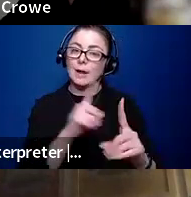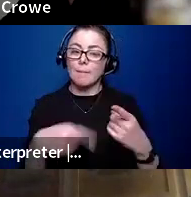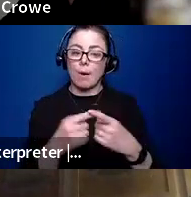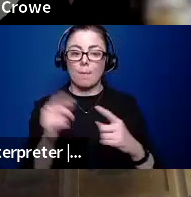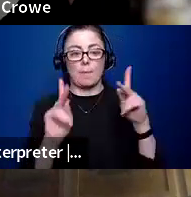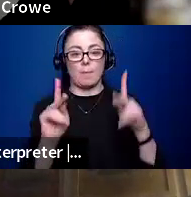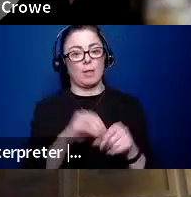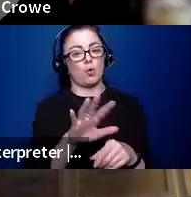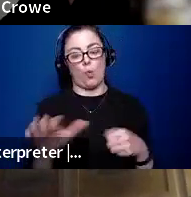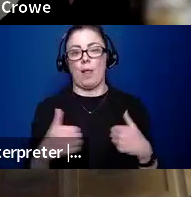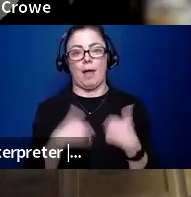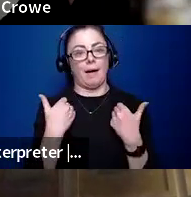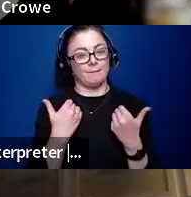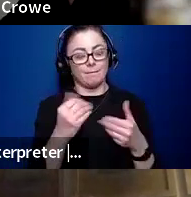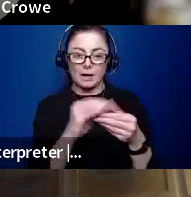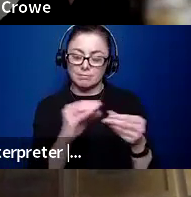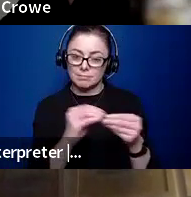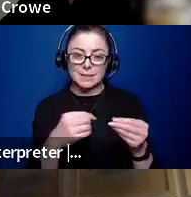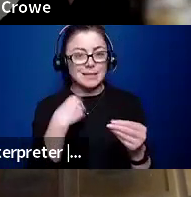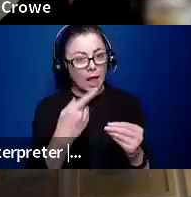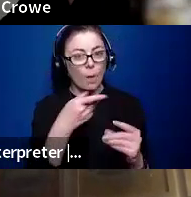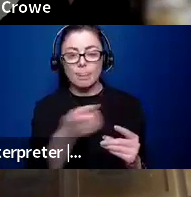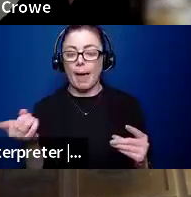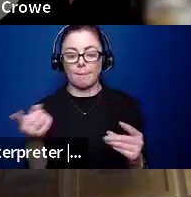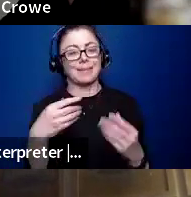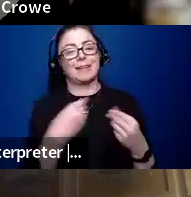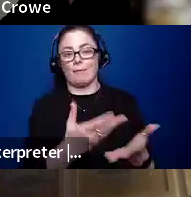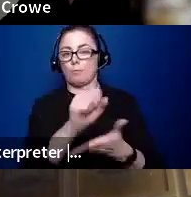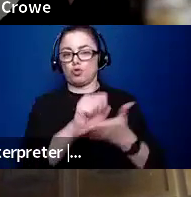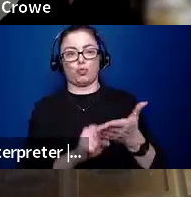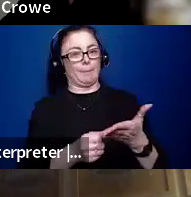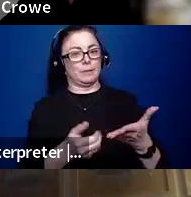script and tell them exactly who to email, because it's